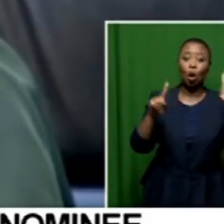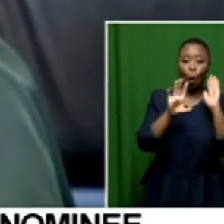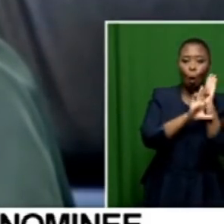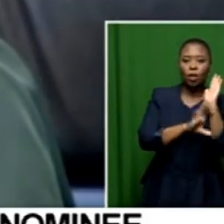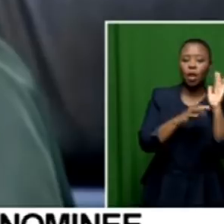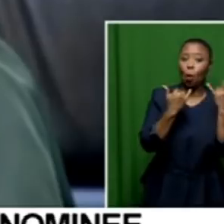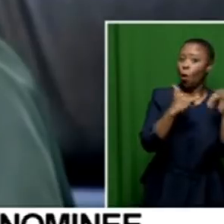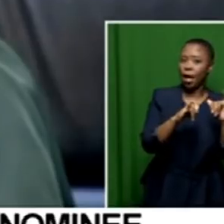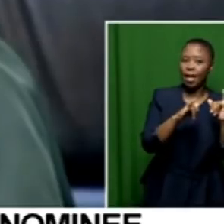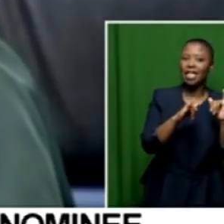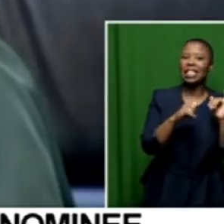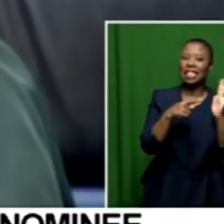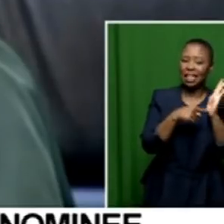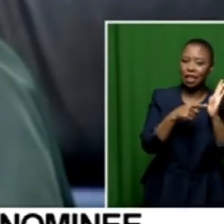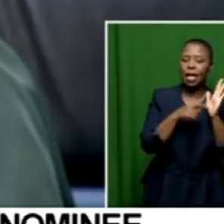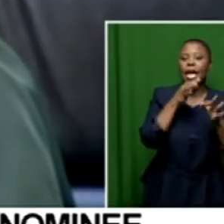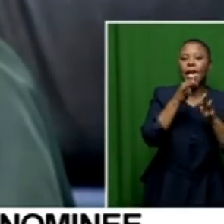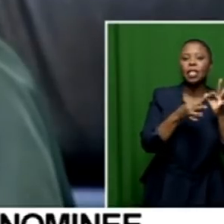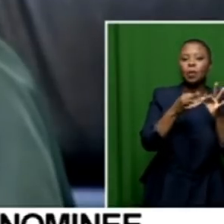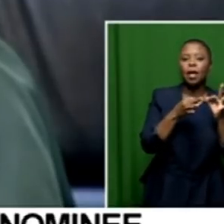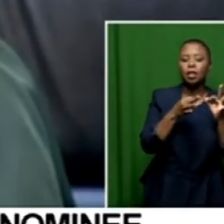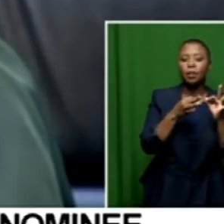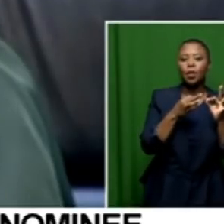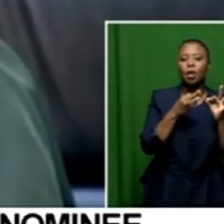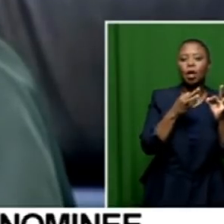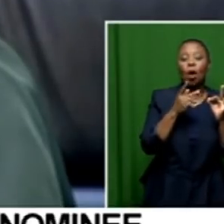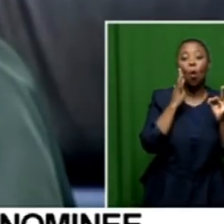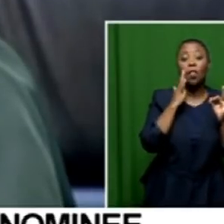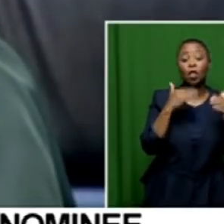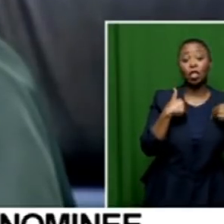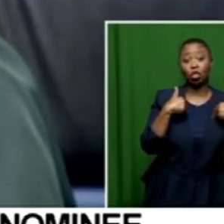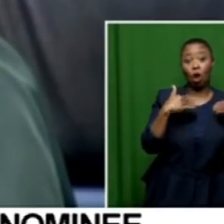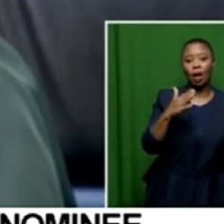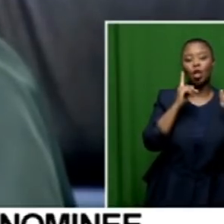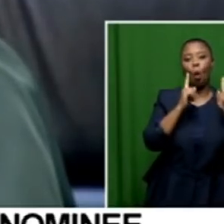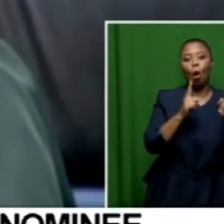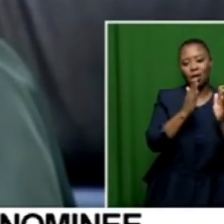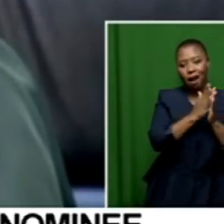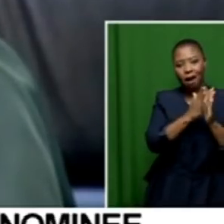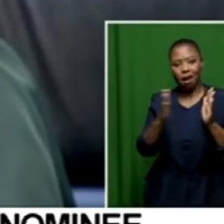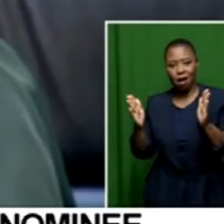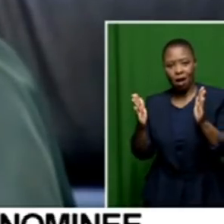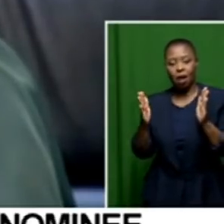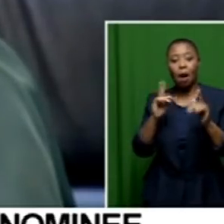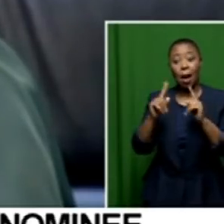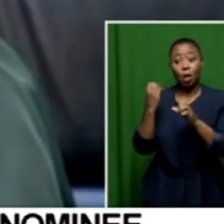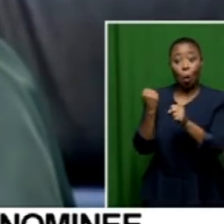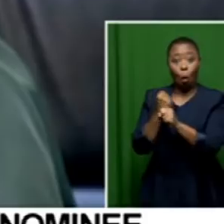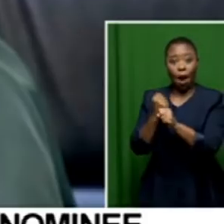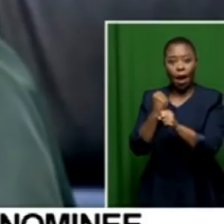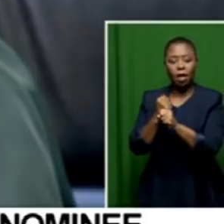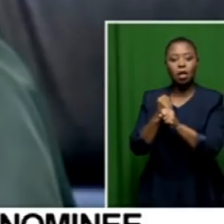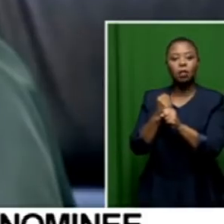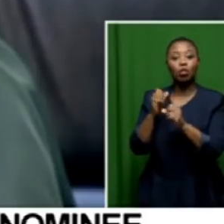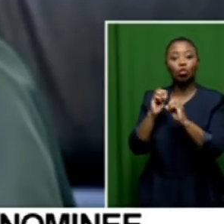is prospective with effect from the date of this order, but its operation is